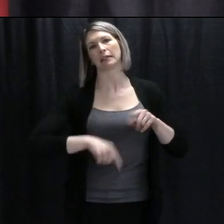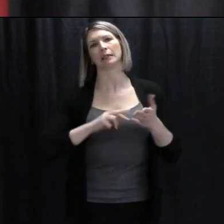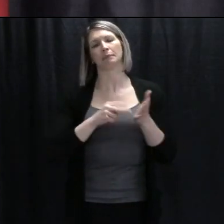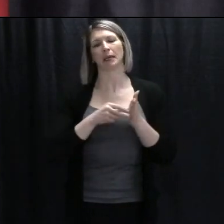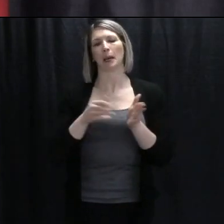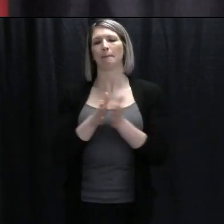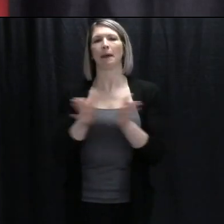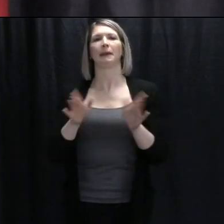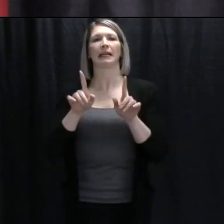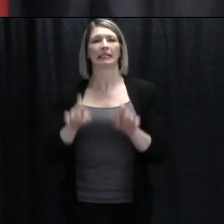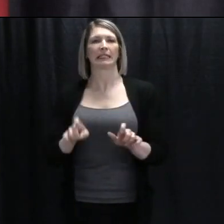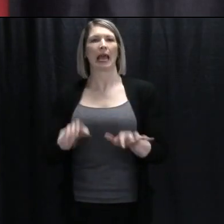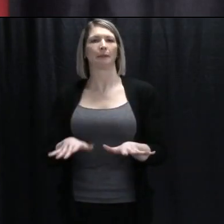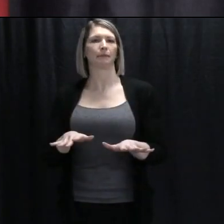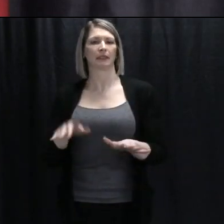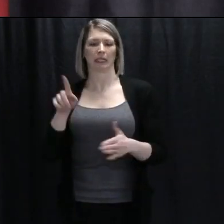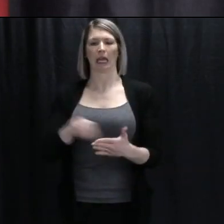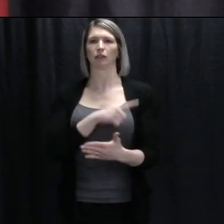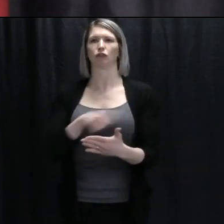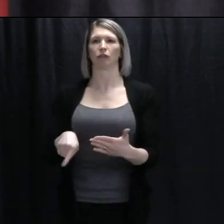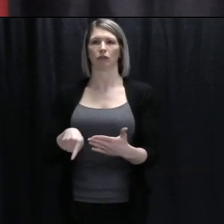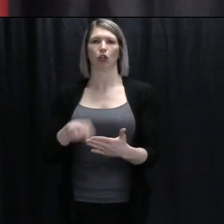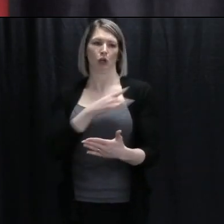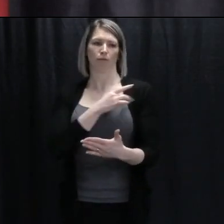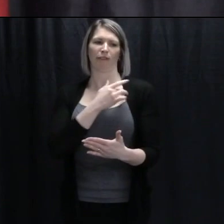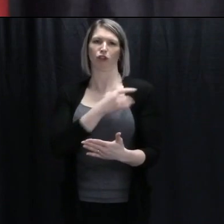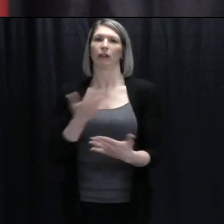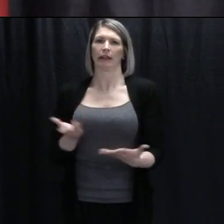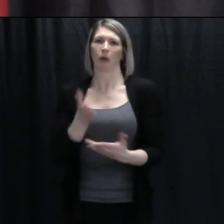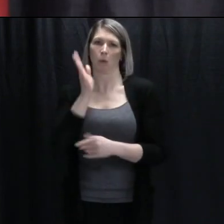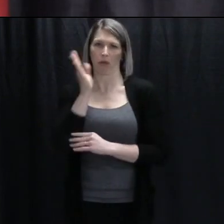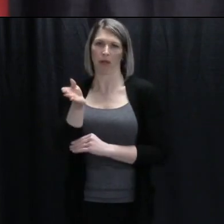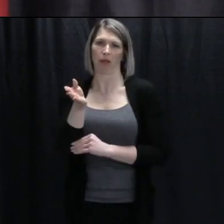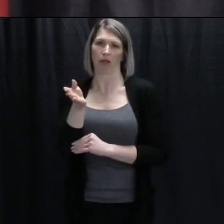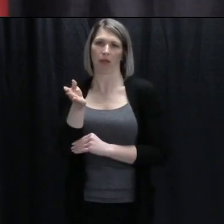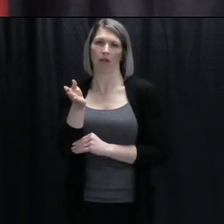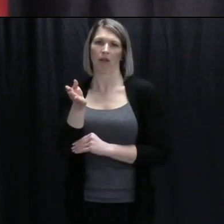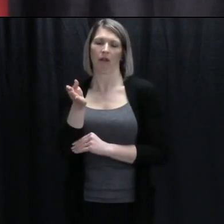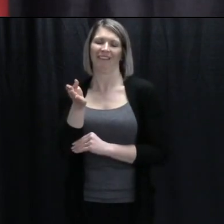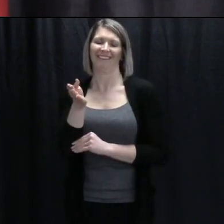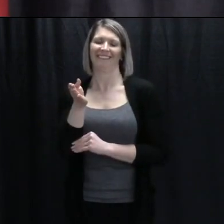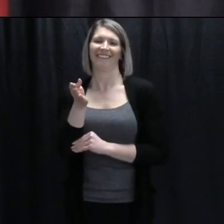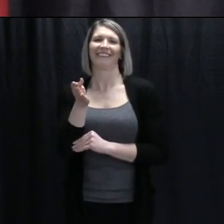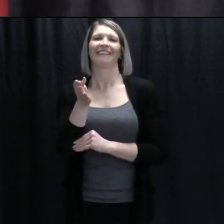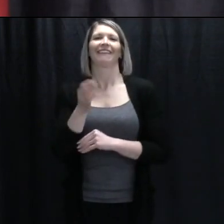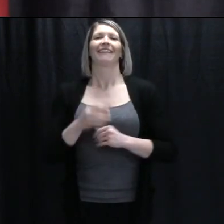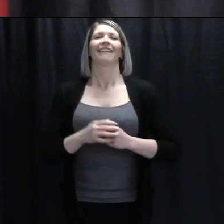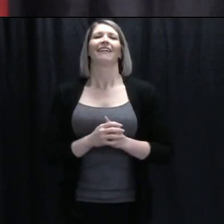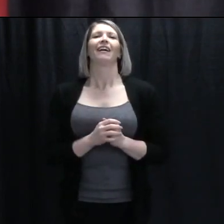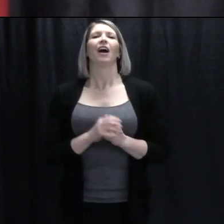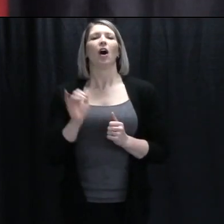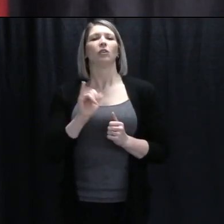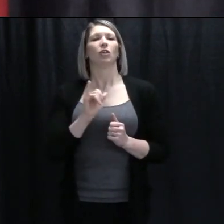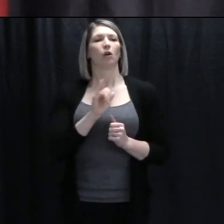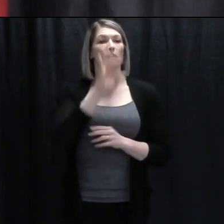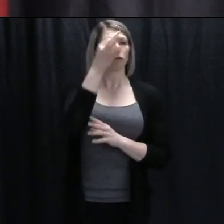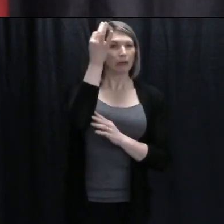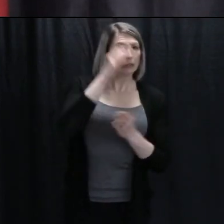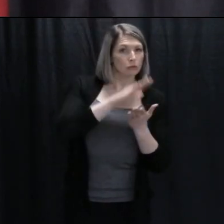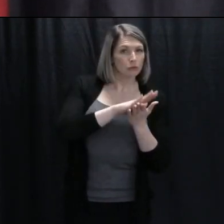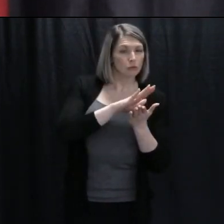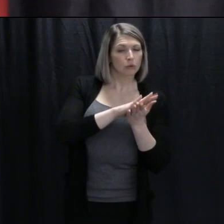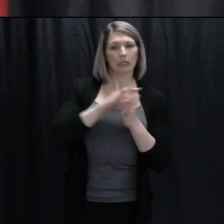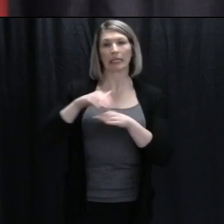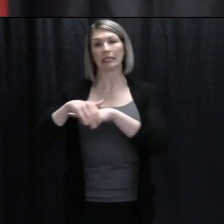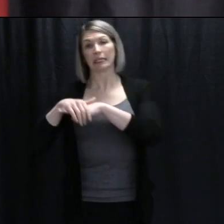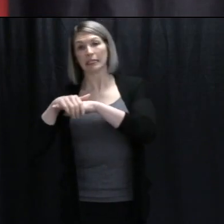canceled. In addition, we have been in ongoing discussions with the English and Francophone school districts, and